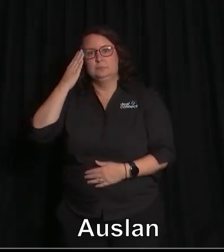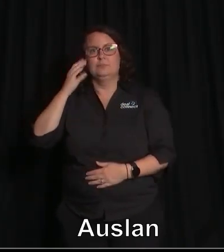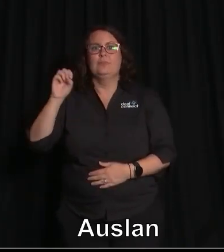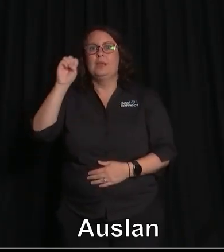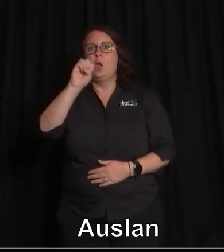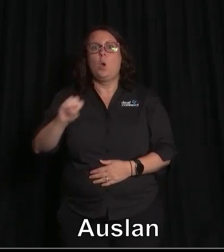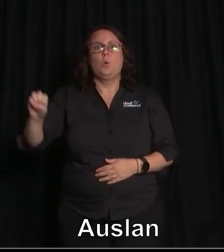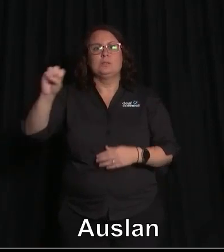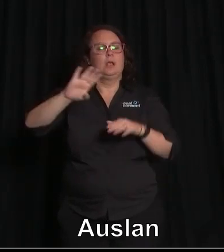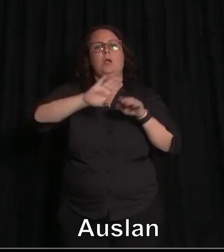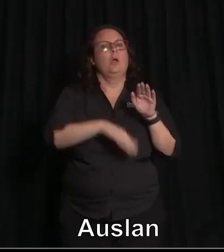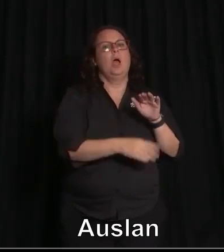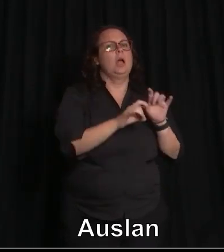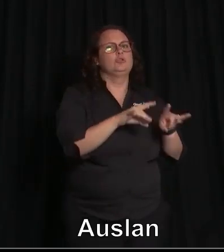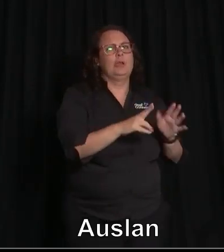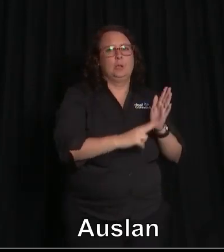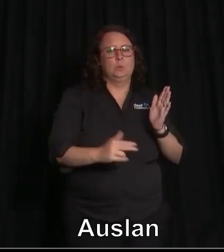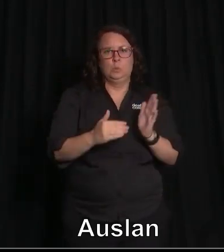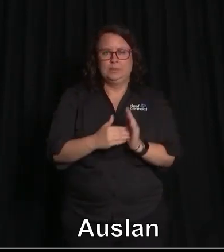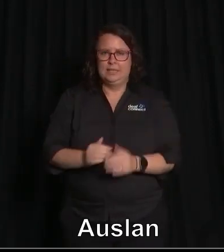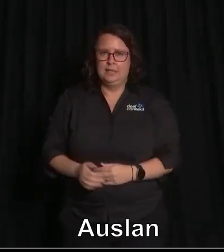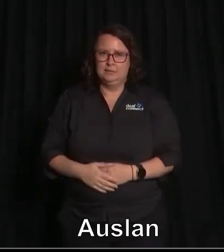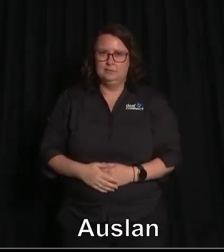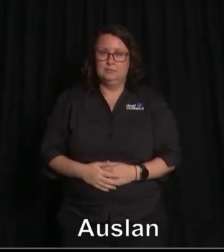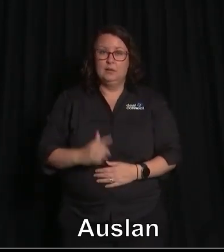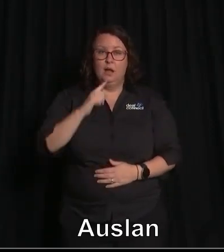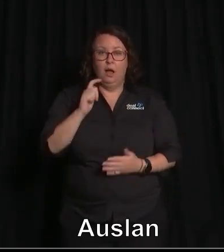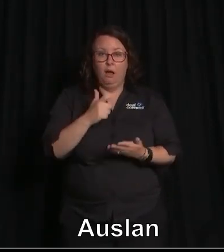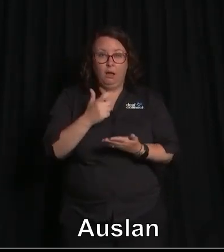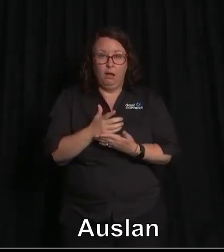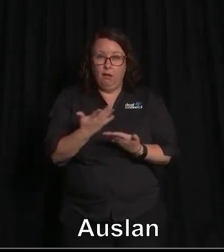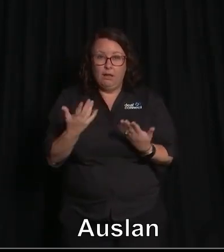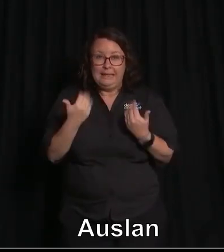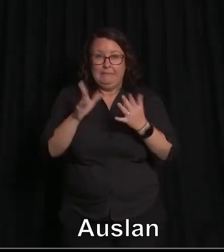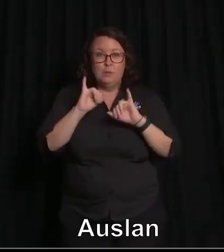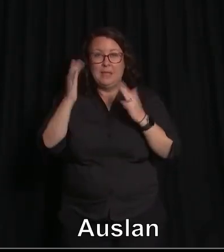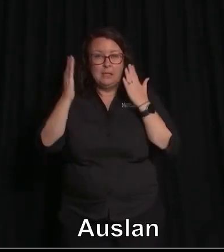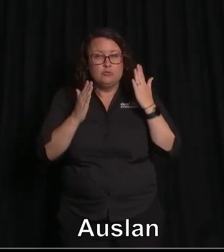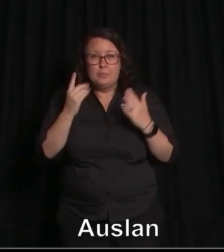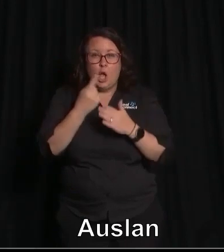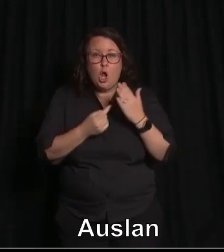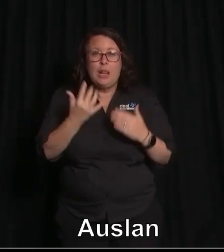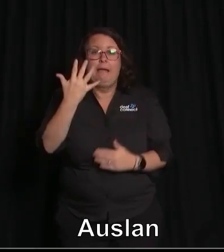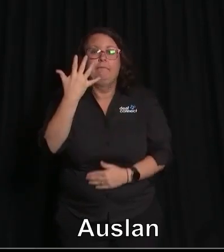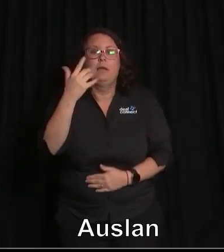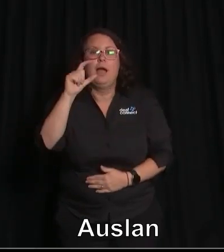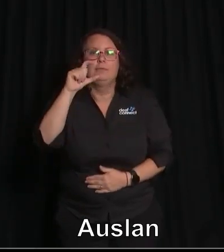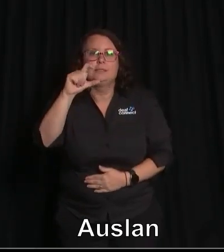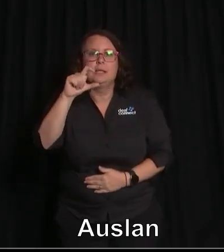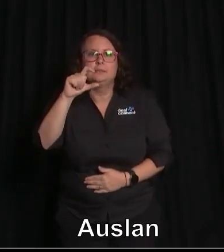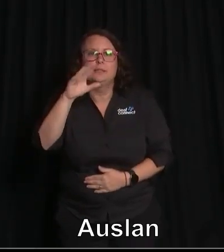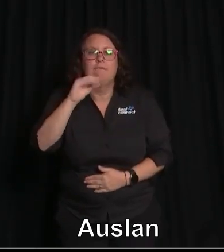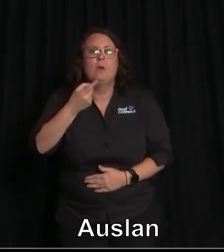and New Zealand. And this is a very staggering statistic that you'll have nightmares about. Only 5 cents out of